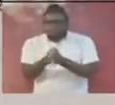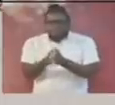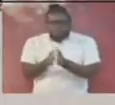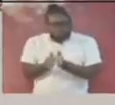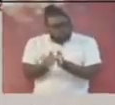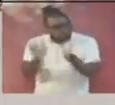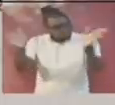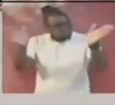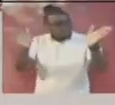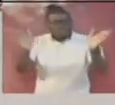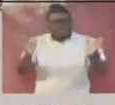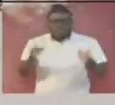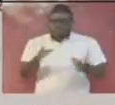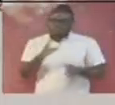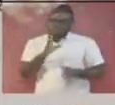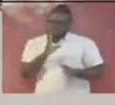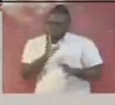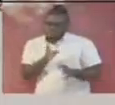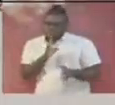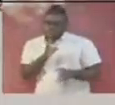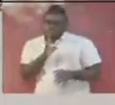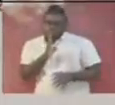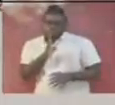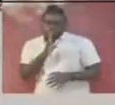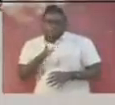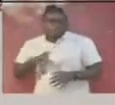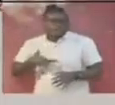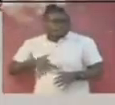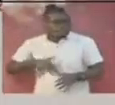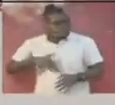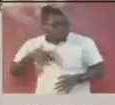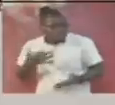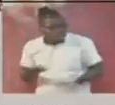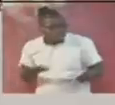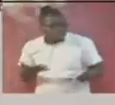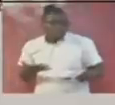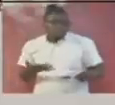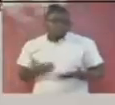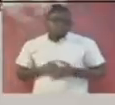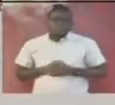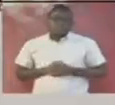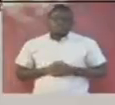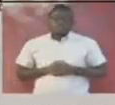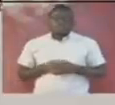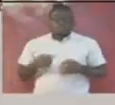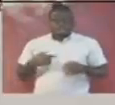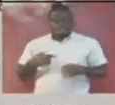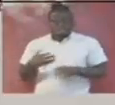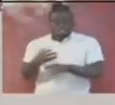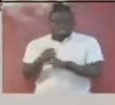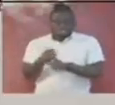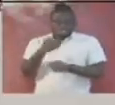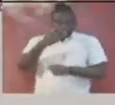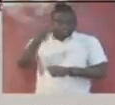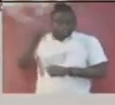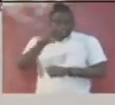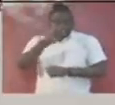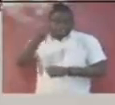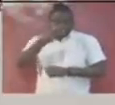out there and so that we get explanations and we get coping tips. I like to use